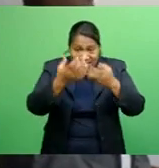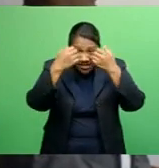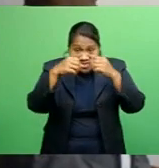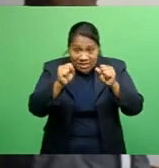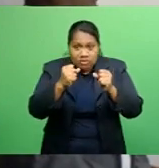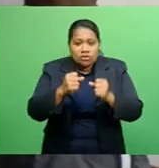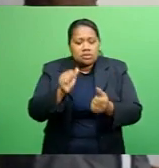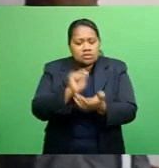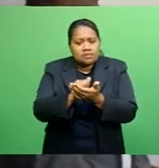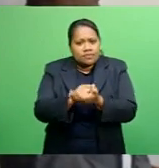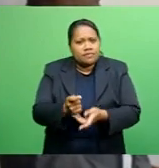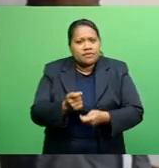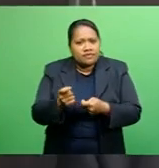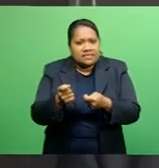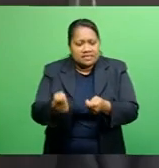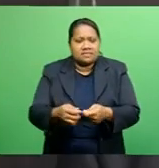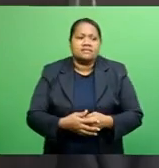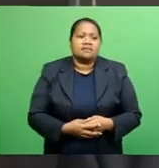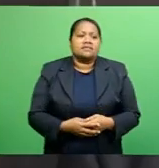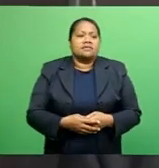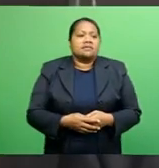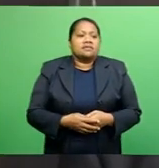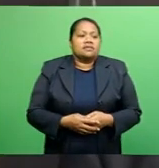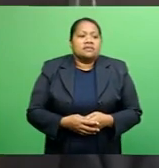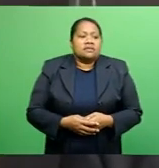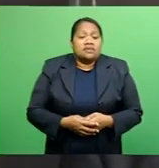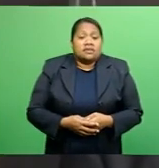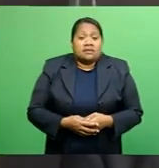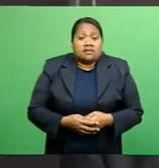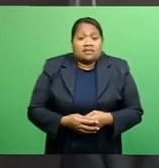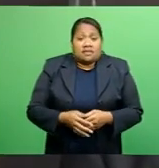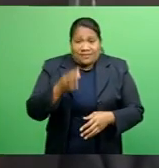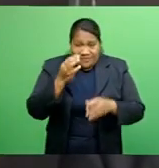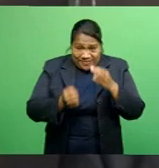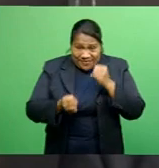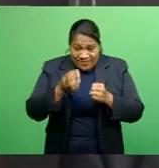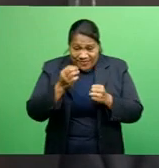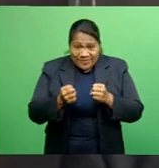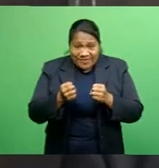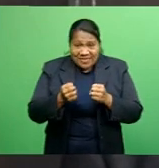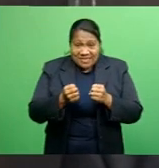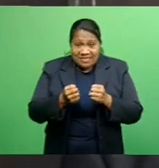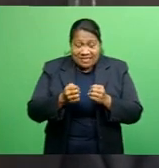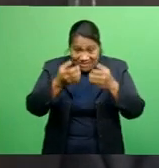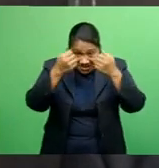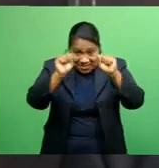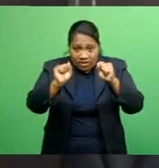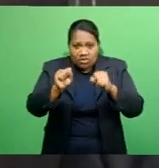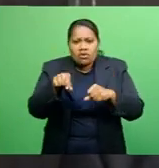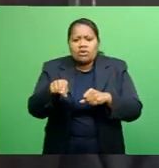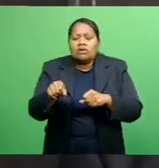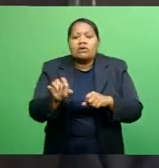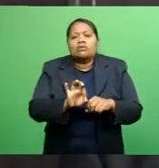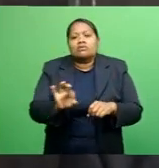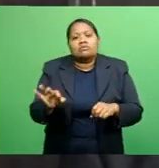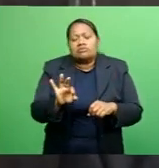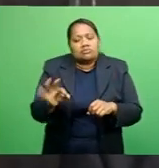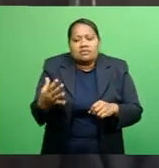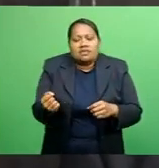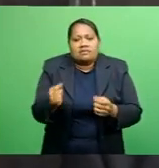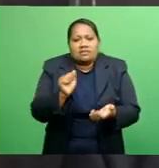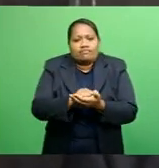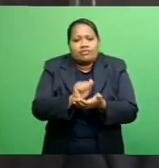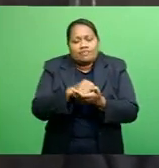Fiji's current milk production or milk herd lack proper nutrition. This is